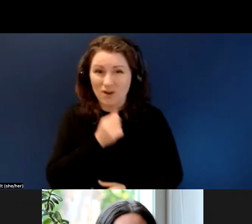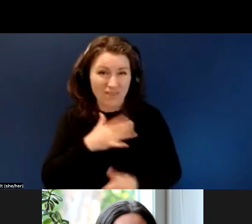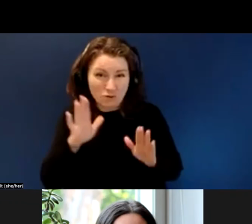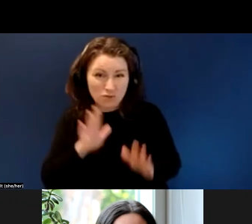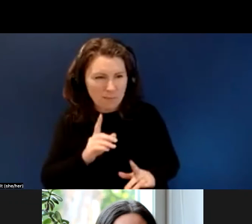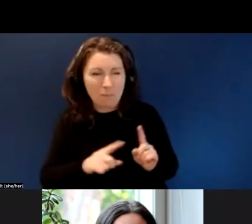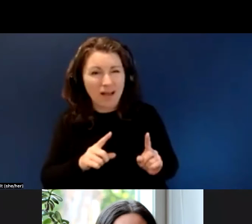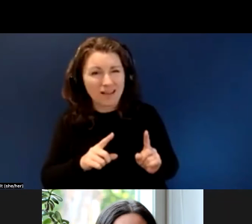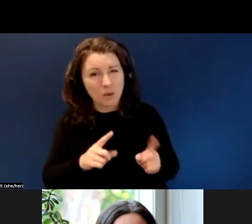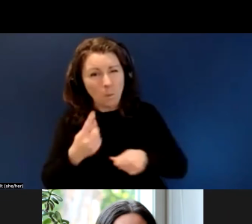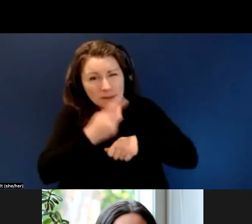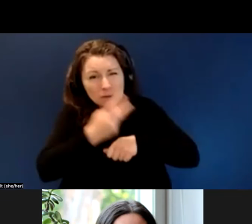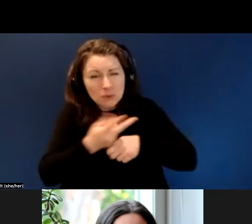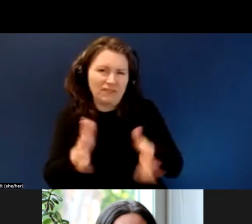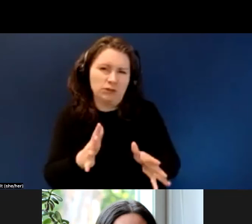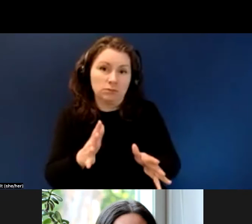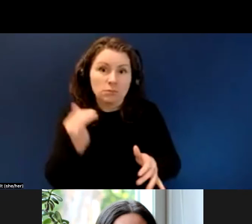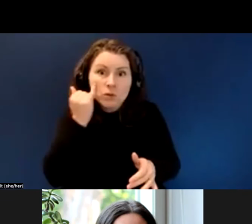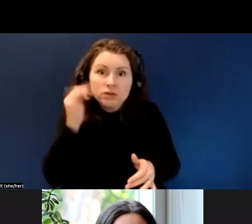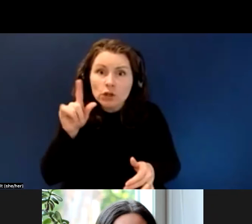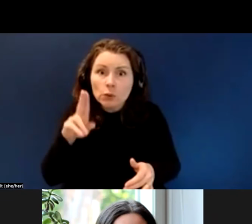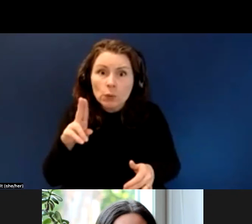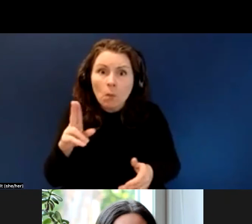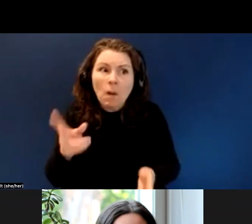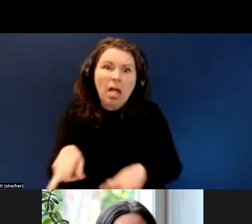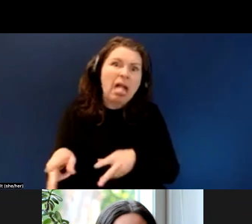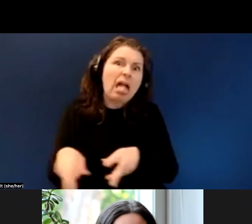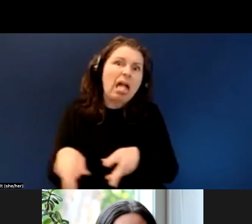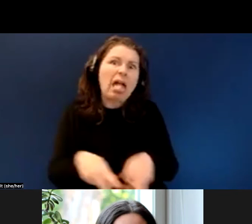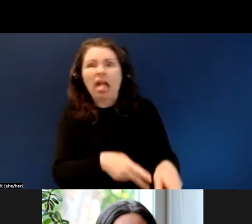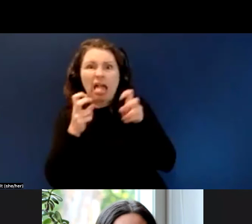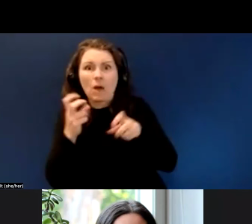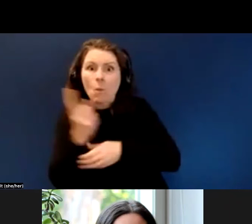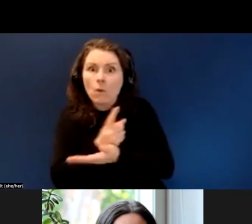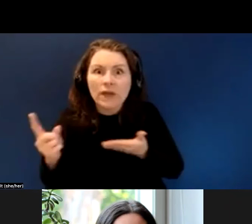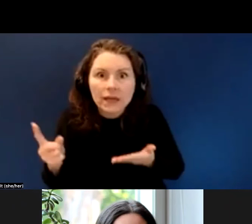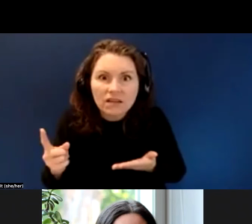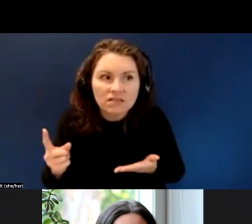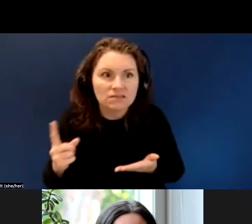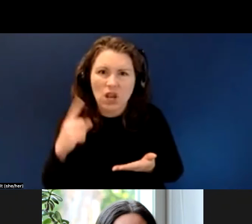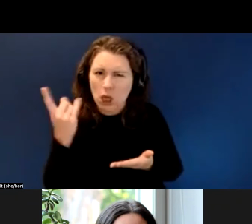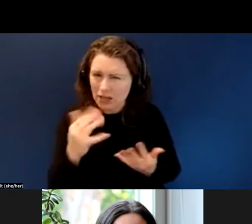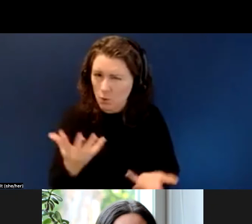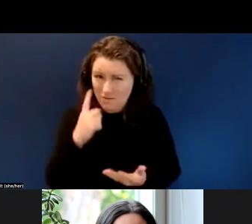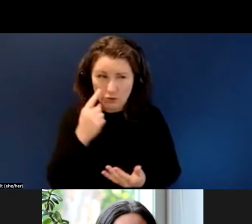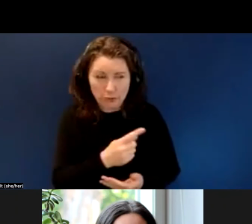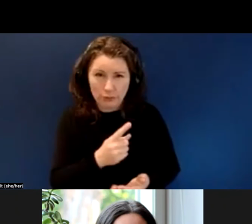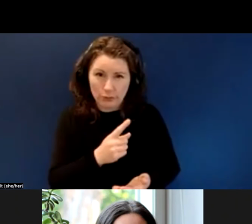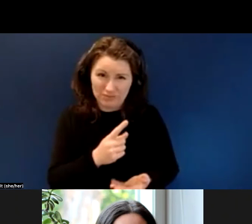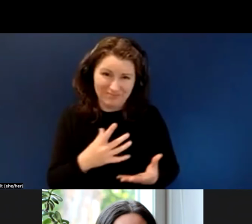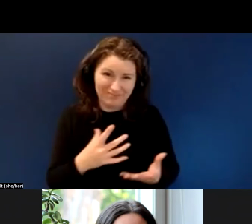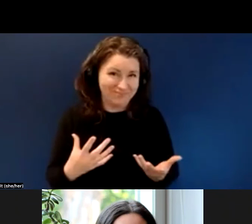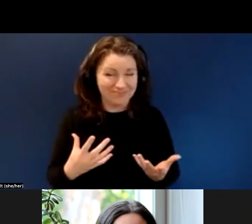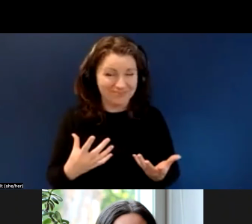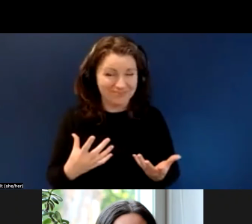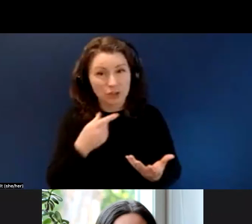great, but you're not feeling great for a day or two. What if you got the flu and had to be out for a week? What would that look like for you to have to take that kind of time off? And you're training your